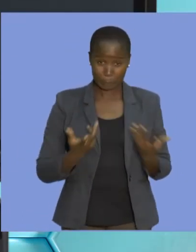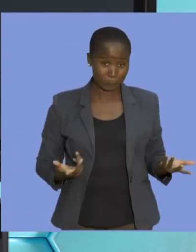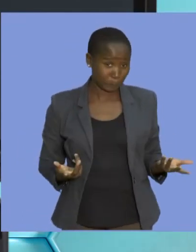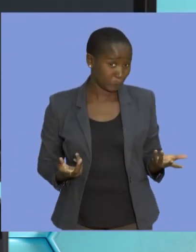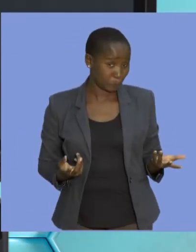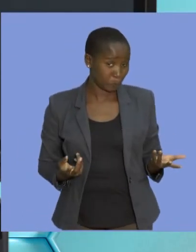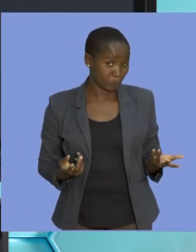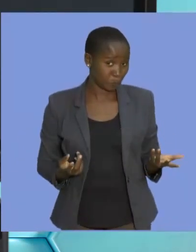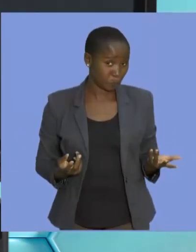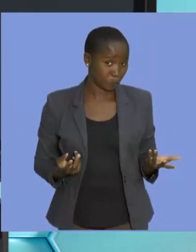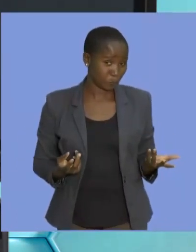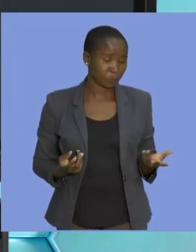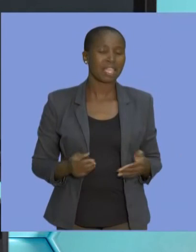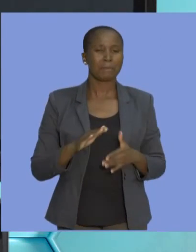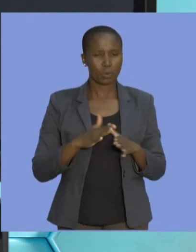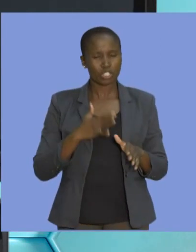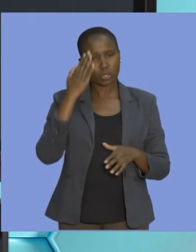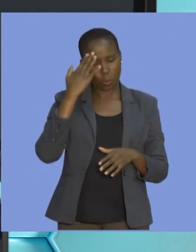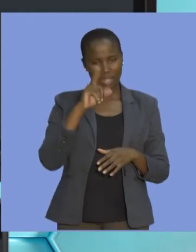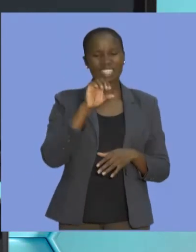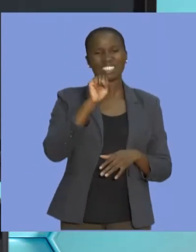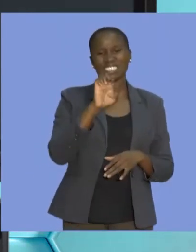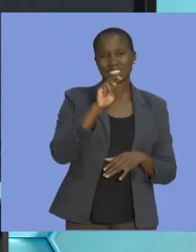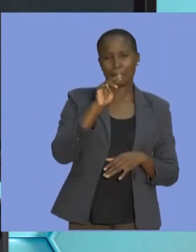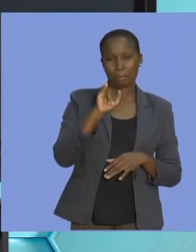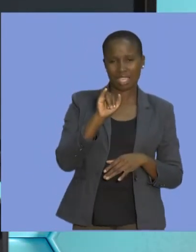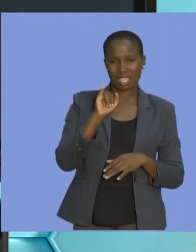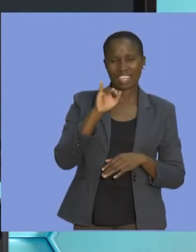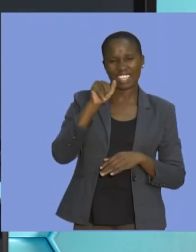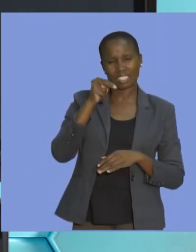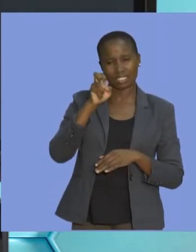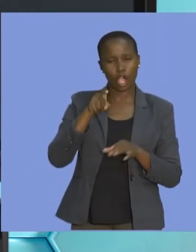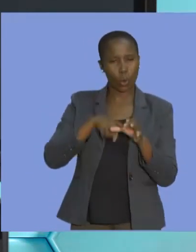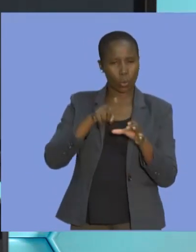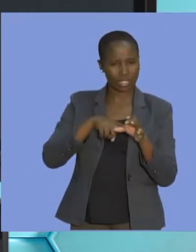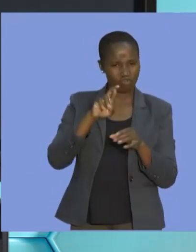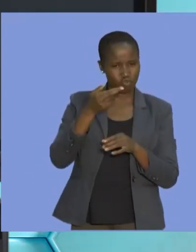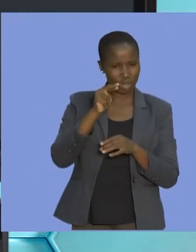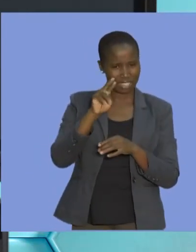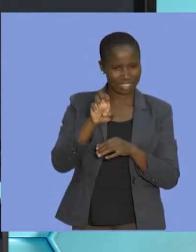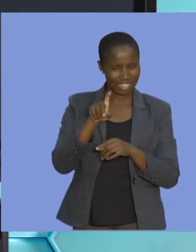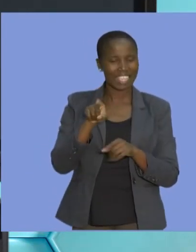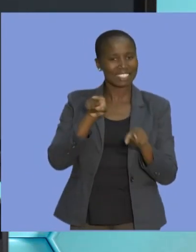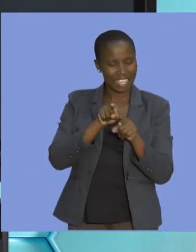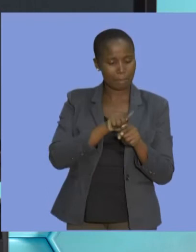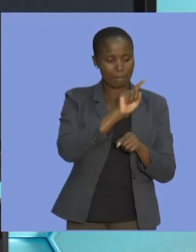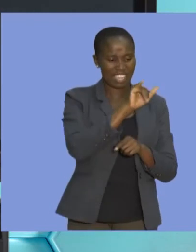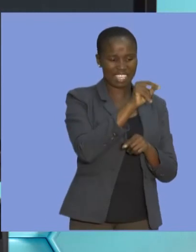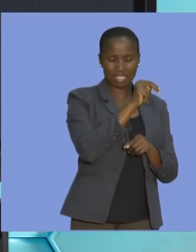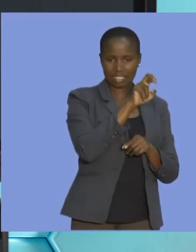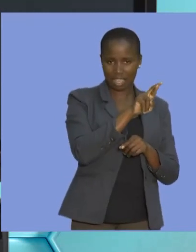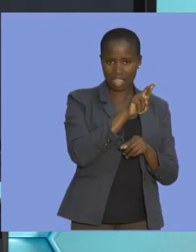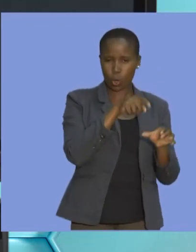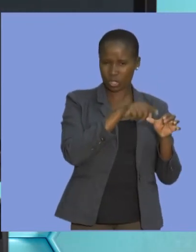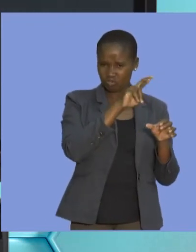Because we know that the semi-interquartile range and the interquartile range, those two